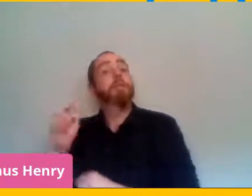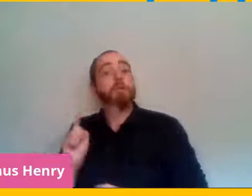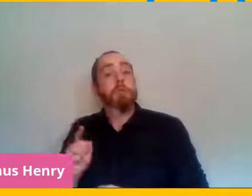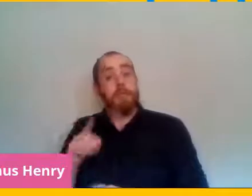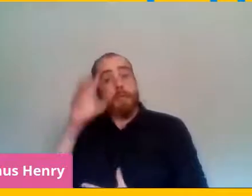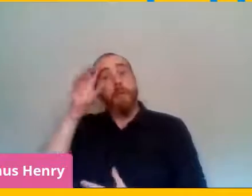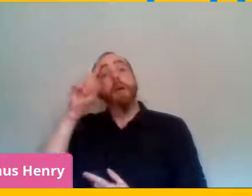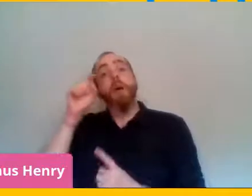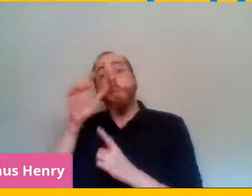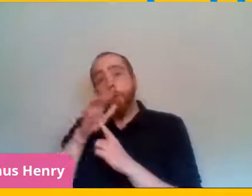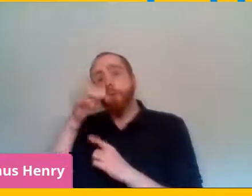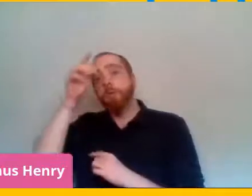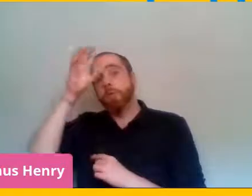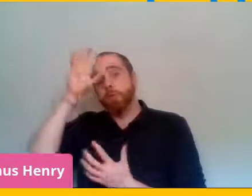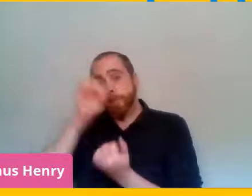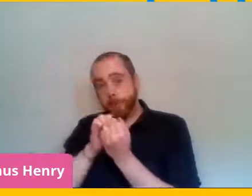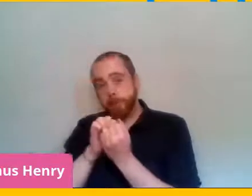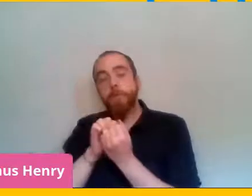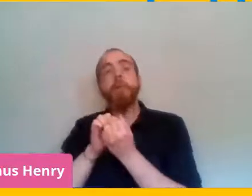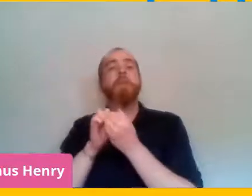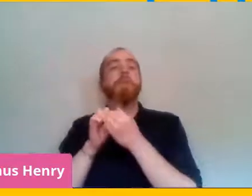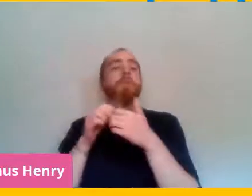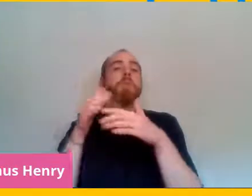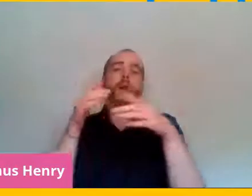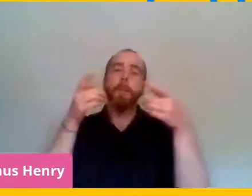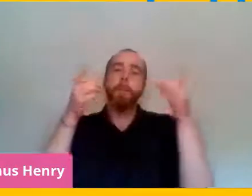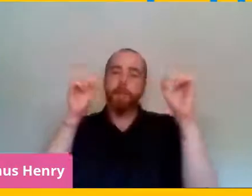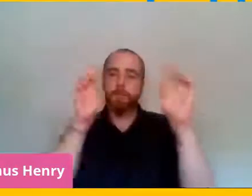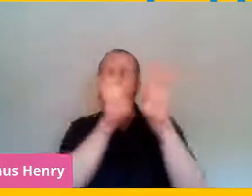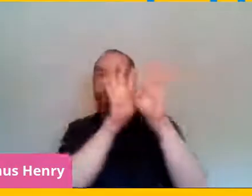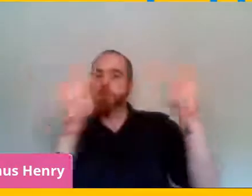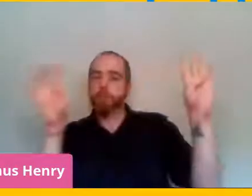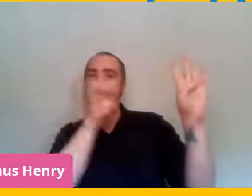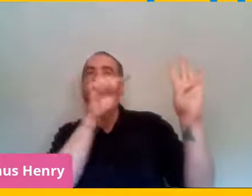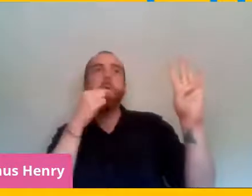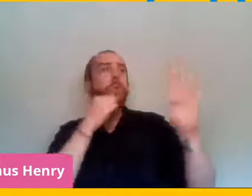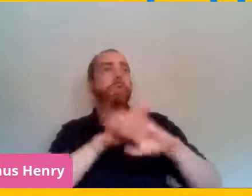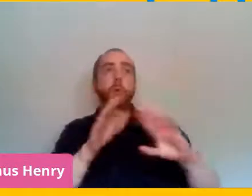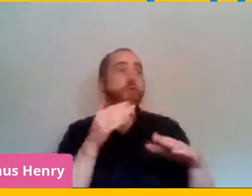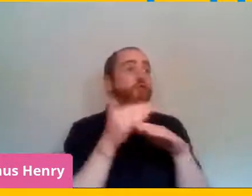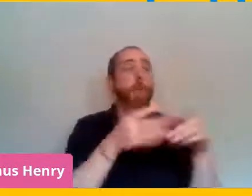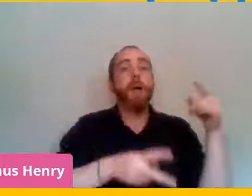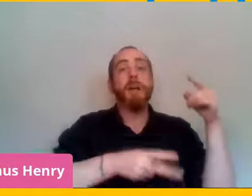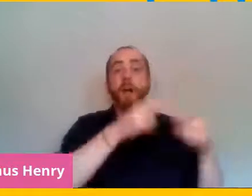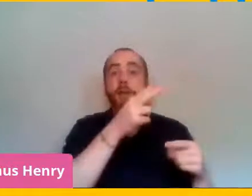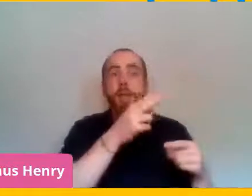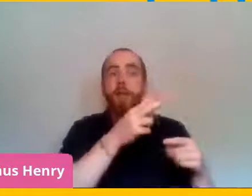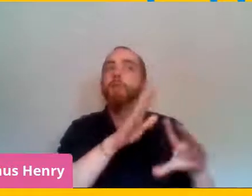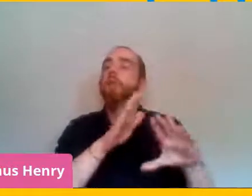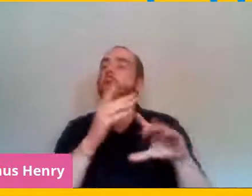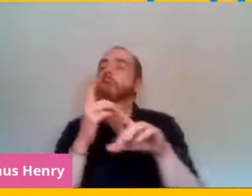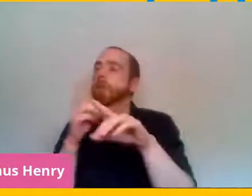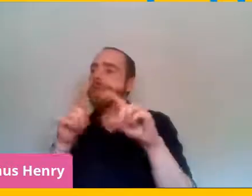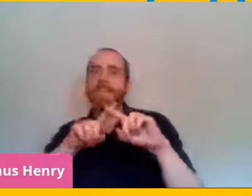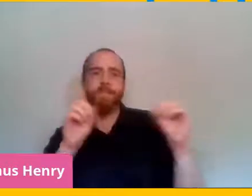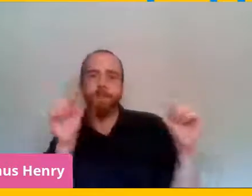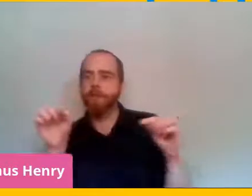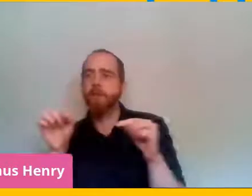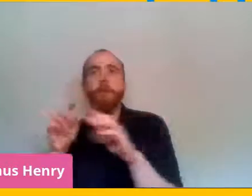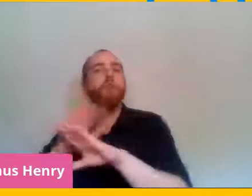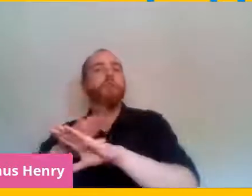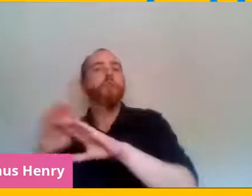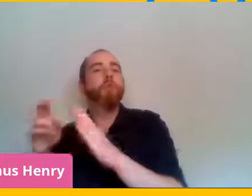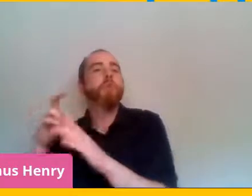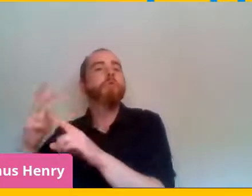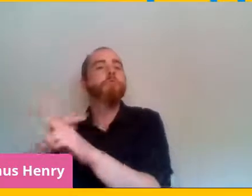I think that it's really important to remember that management will be saying, well, no, we're not talking about job cuts. We're just talking about non-renewal. That is the